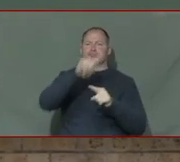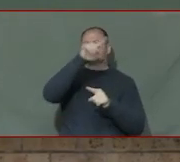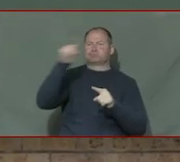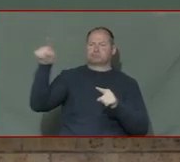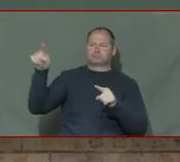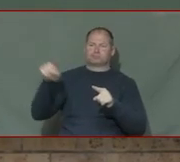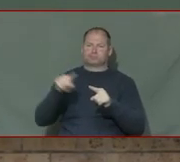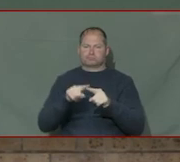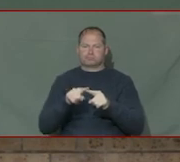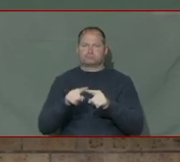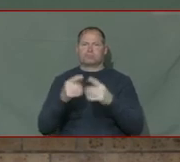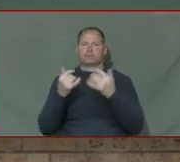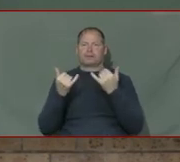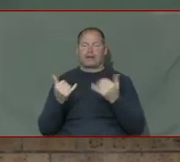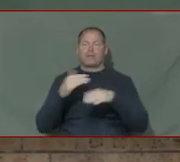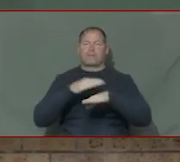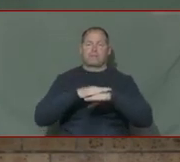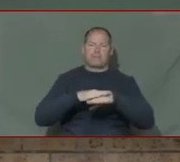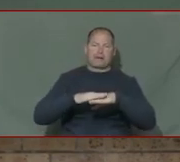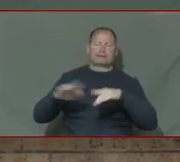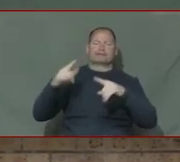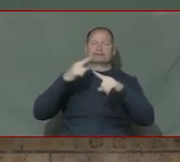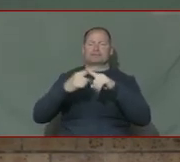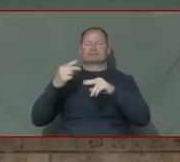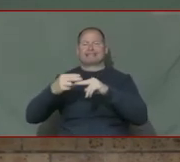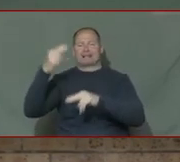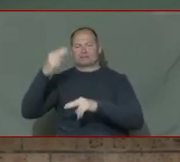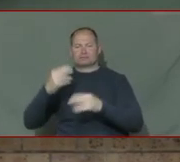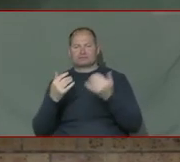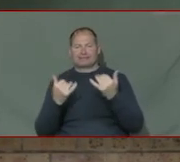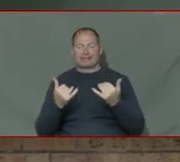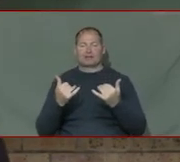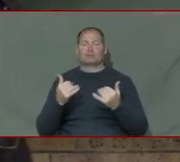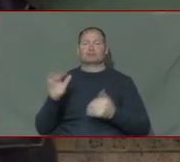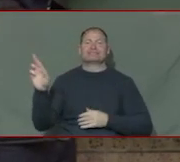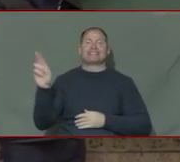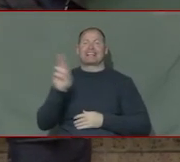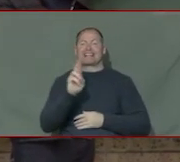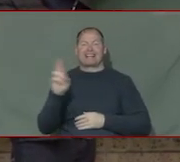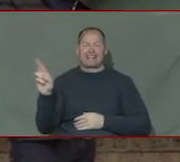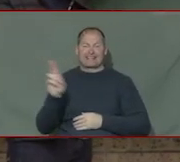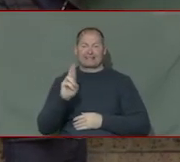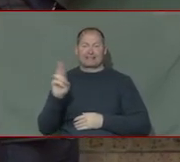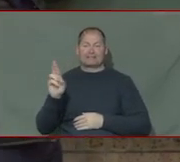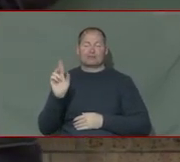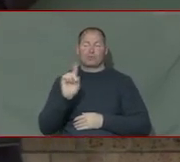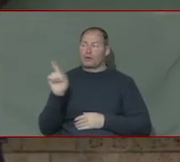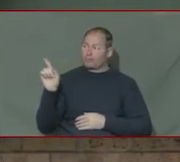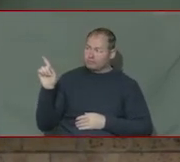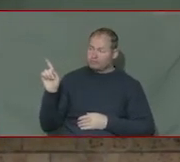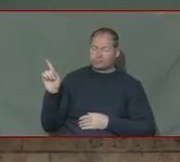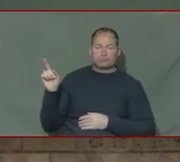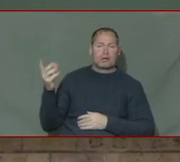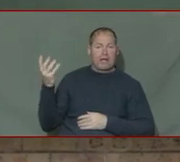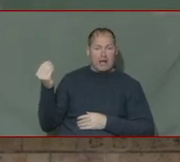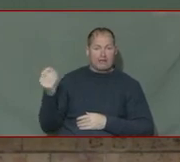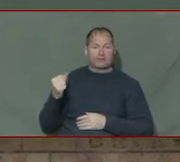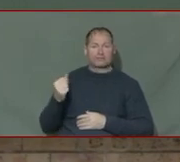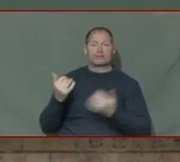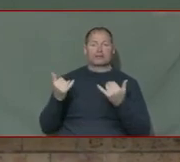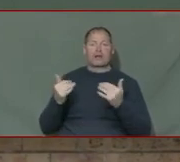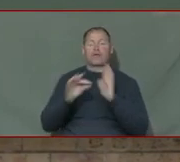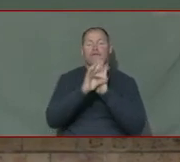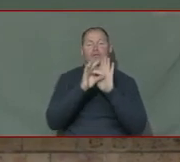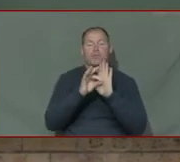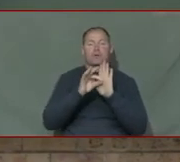perpendicular height. And then all I do is the radius is given as x minus x squared. I put it into the